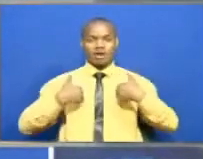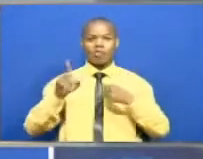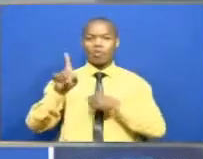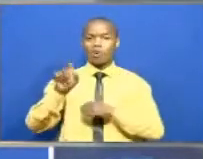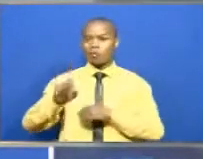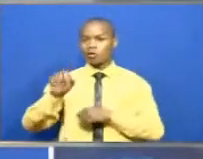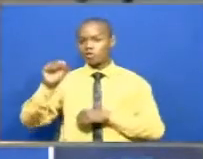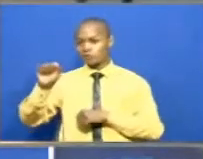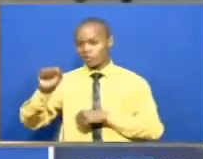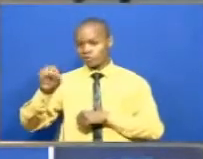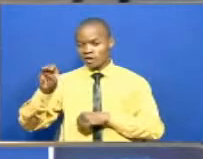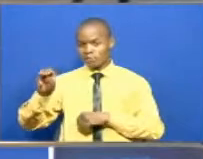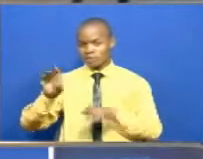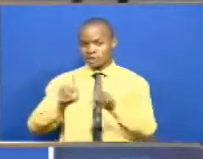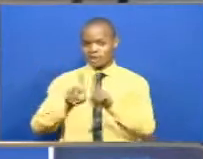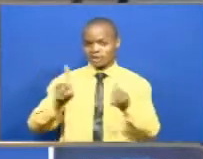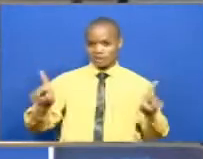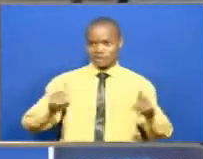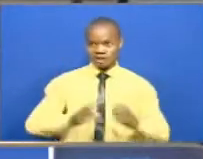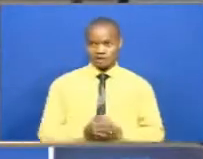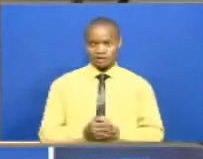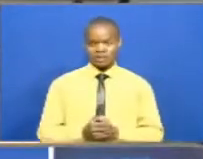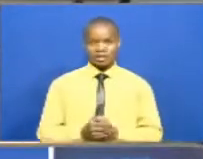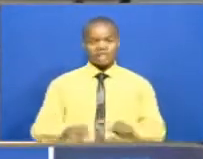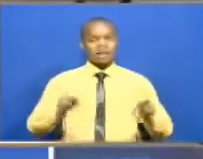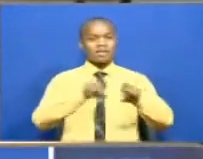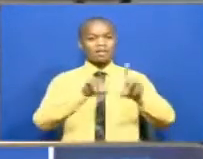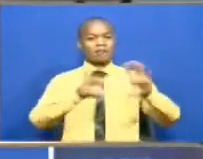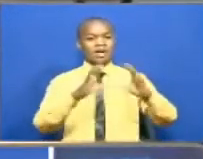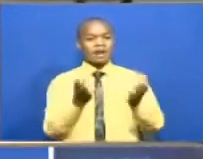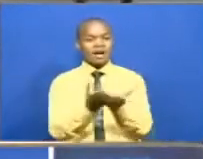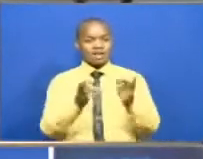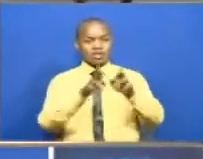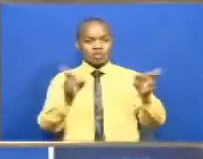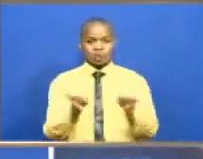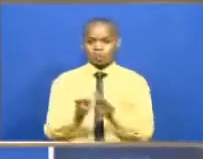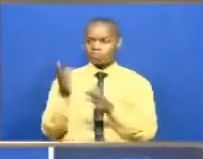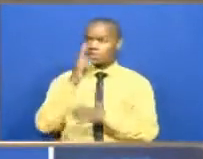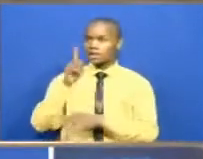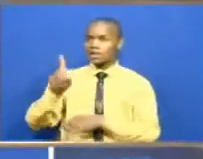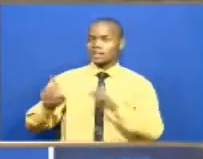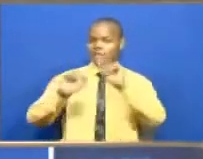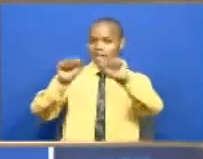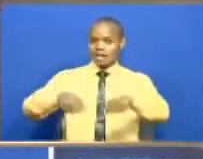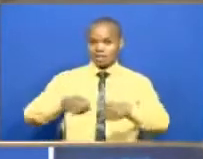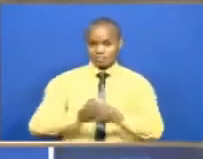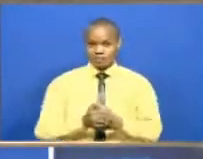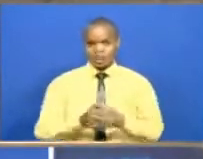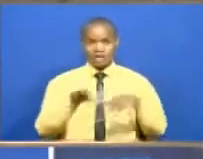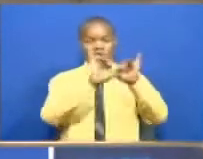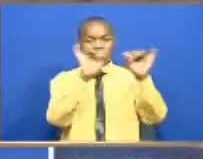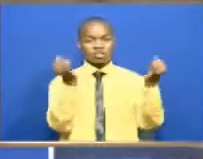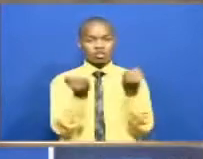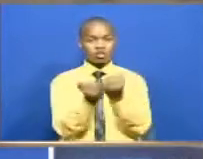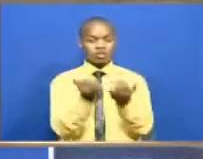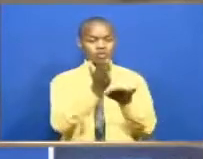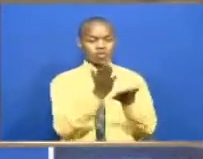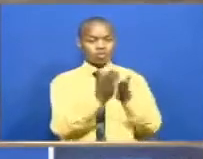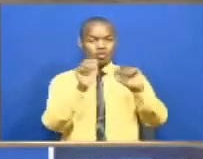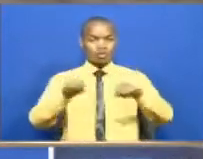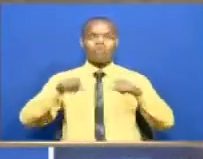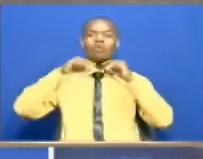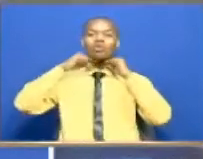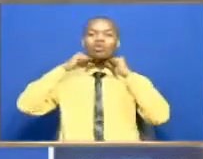1.5-meter distance. Another tour of the classroom tells a similar story, that of an institution gearing up to host learners during